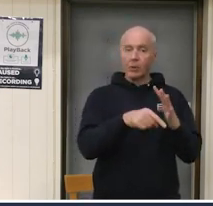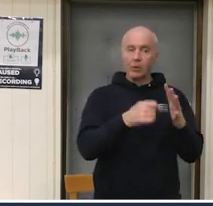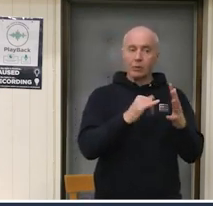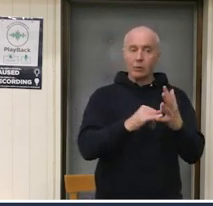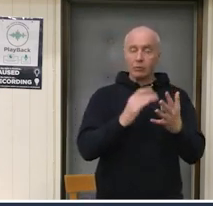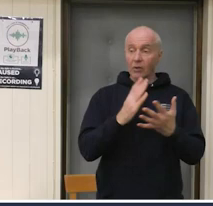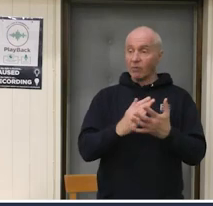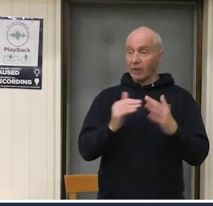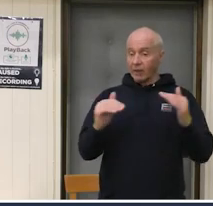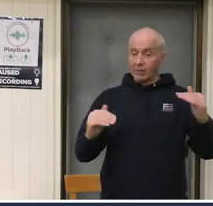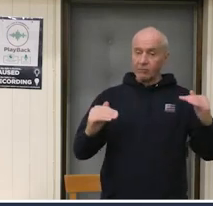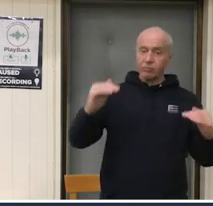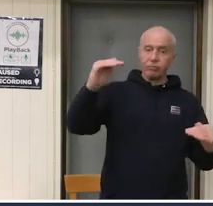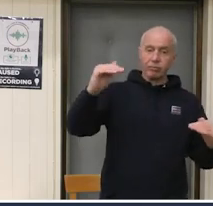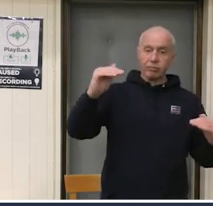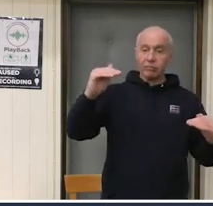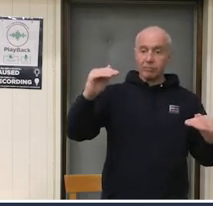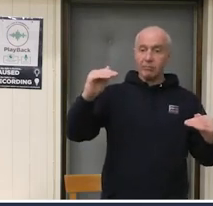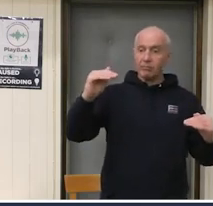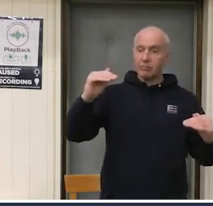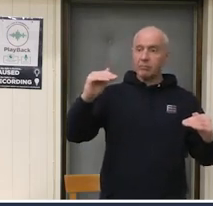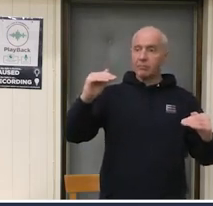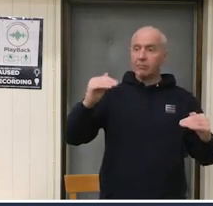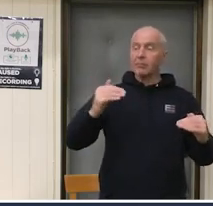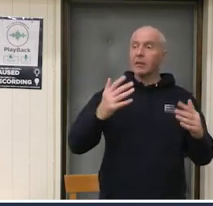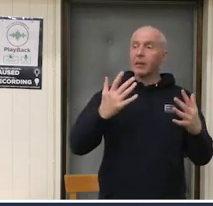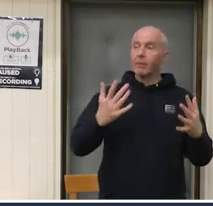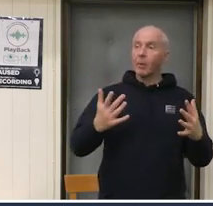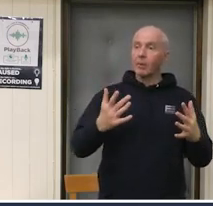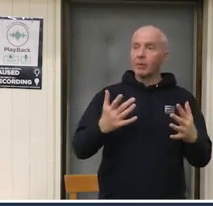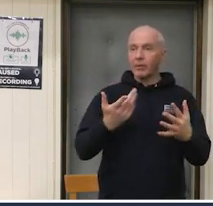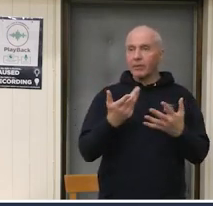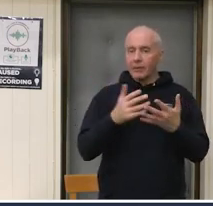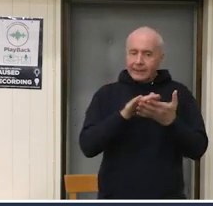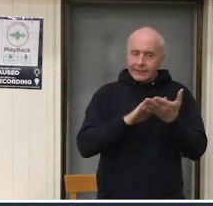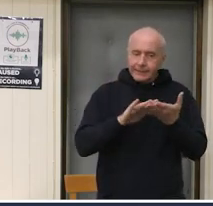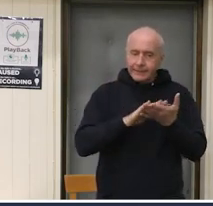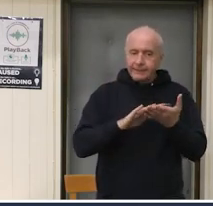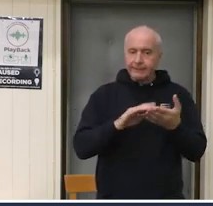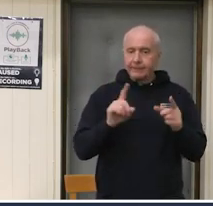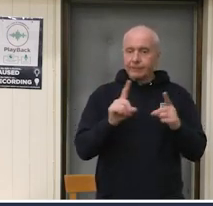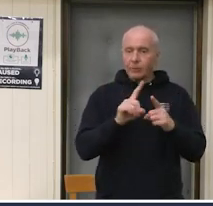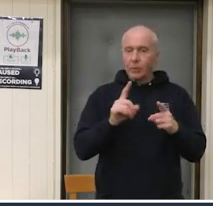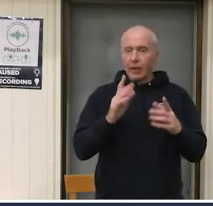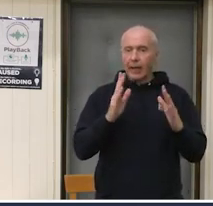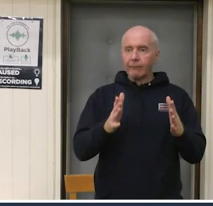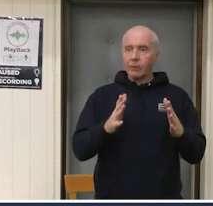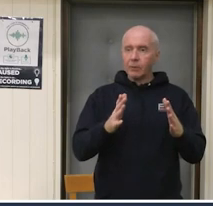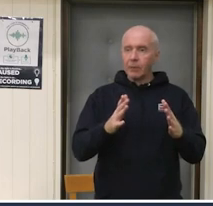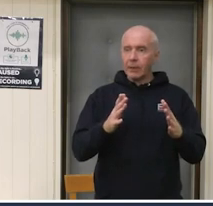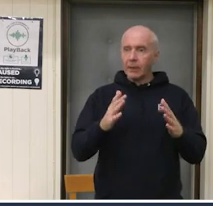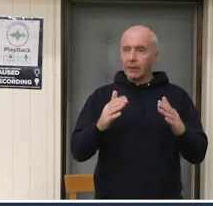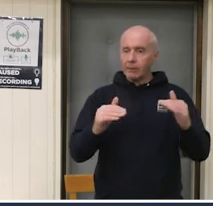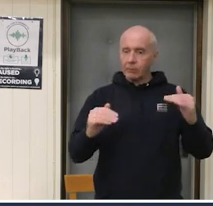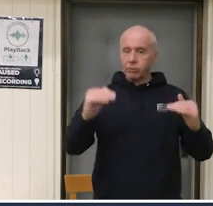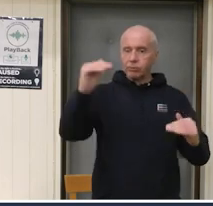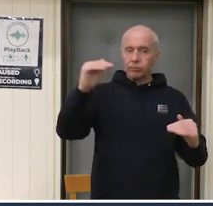the energy they've actually actively coupled into the field. But the definition requires them to outstrip the laser energy.